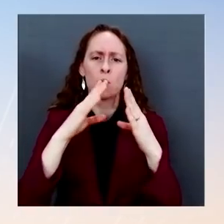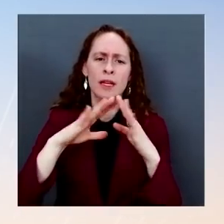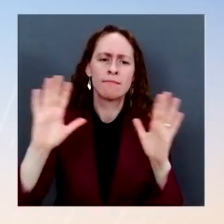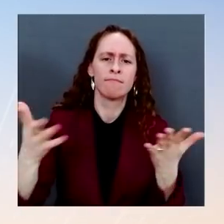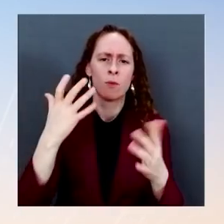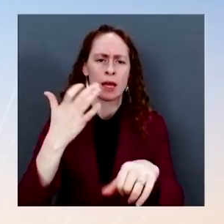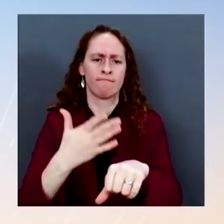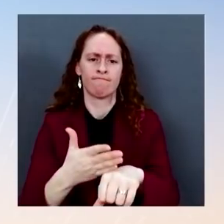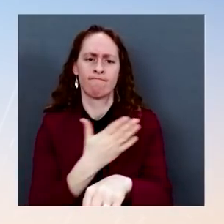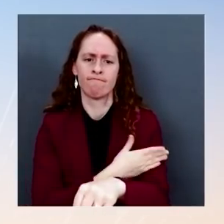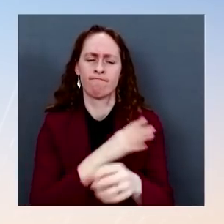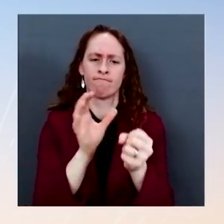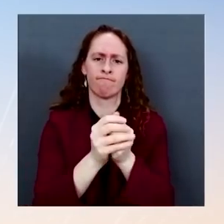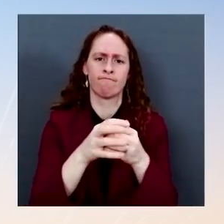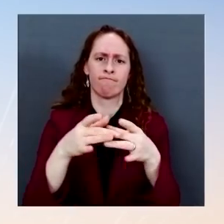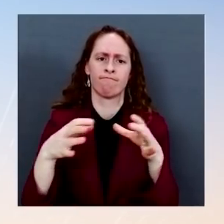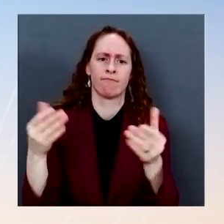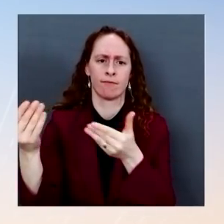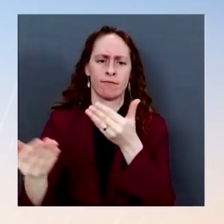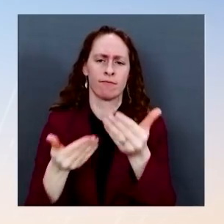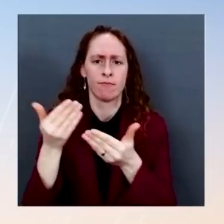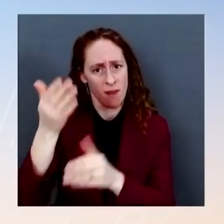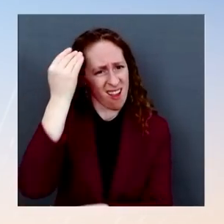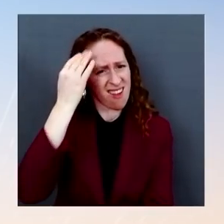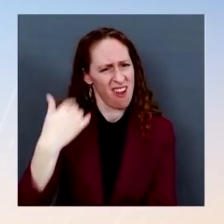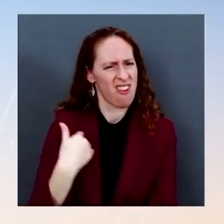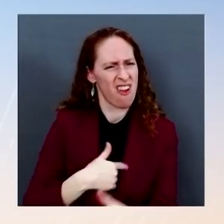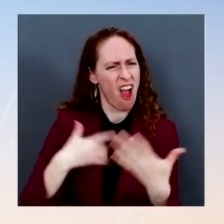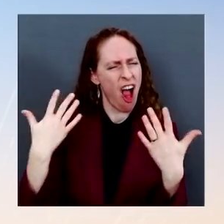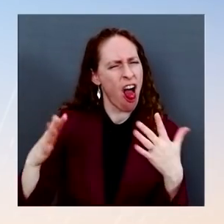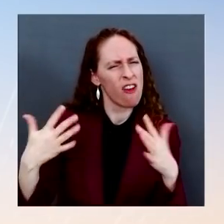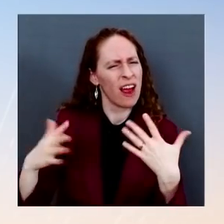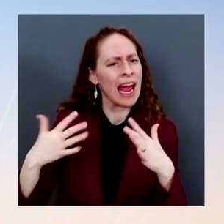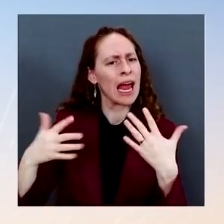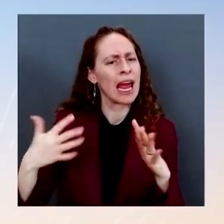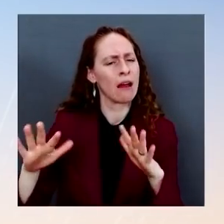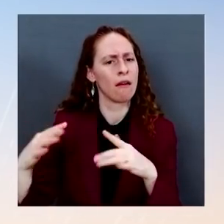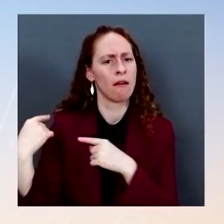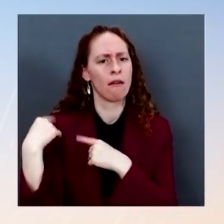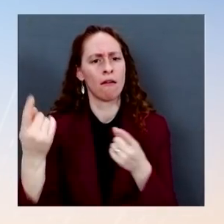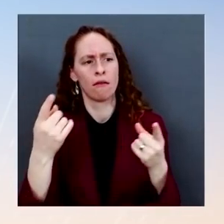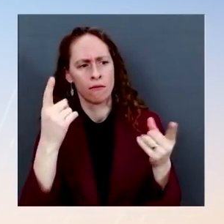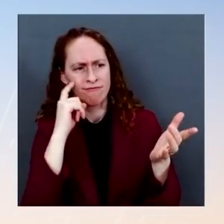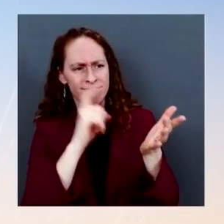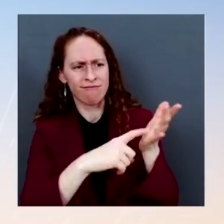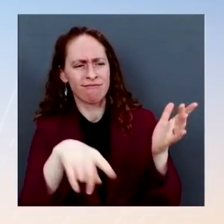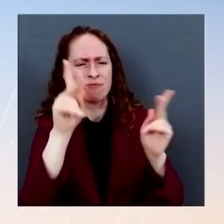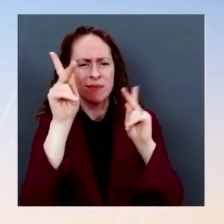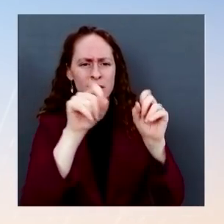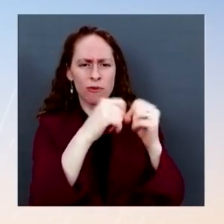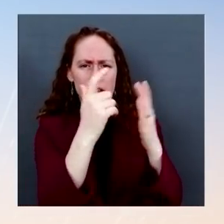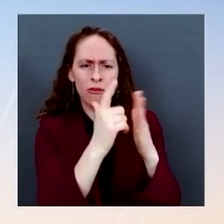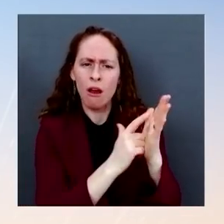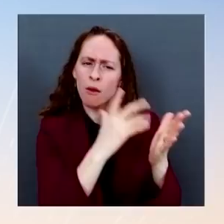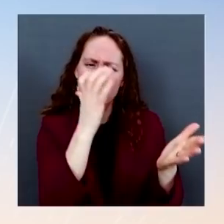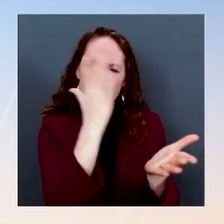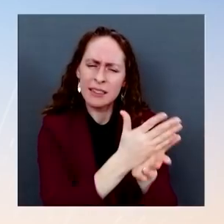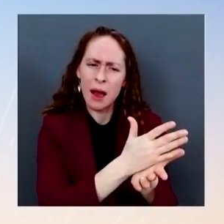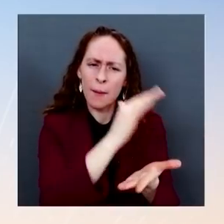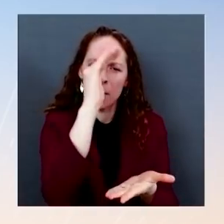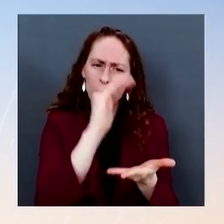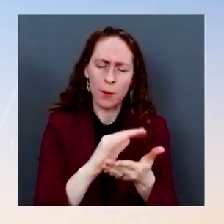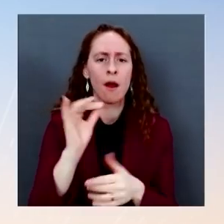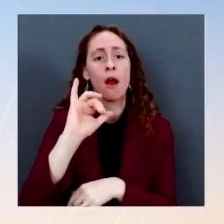crime, including the president's comprehensive strategy to prevent and respond to gun crime in June. These grants will help advance community